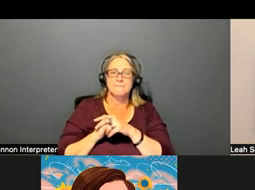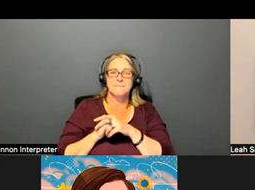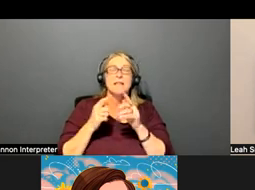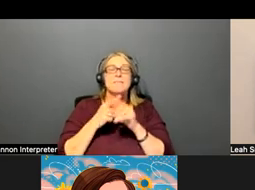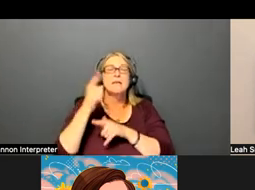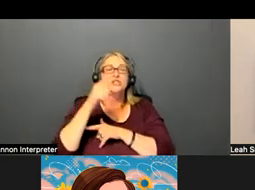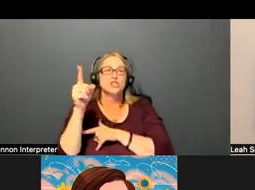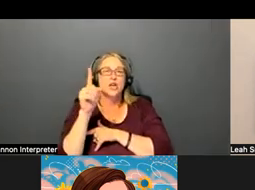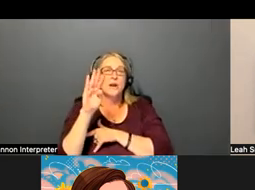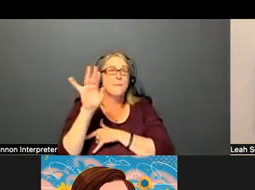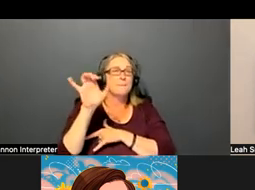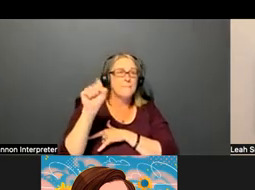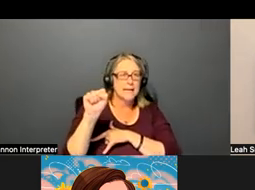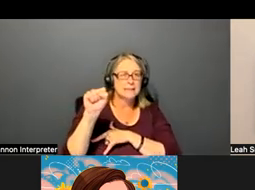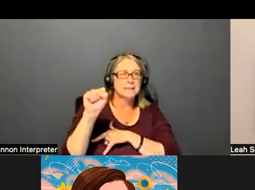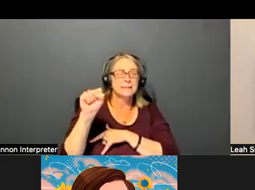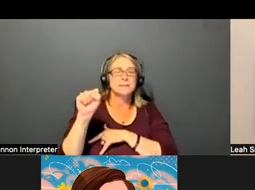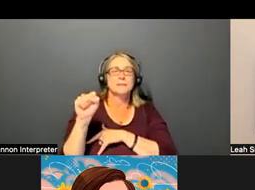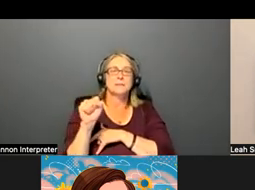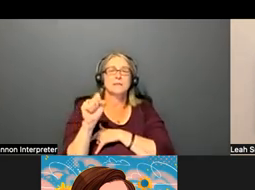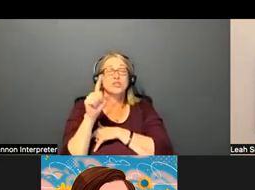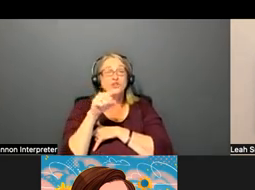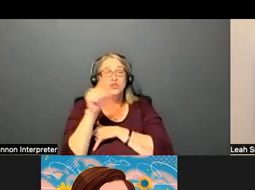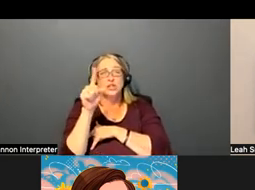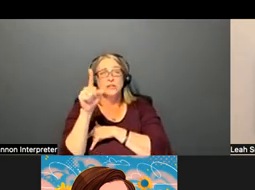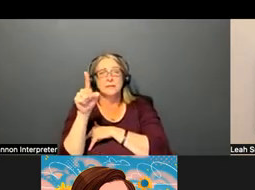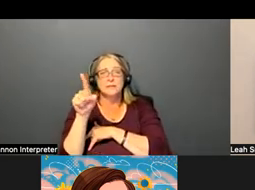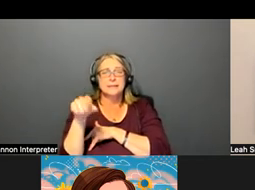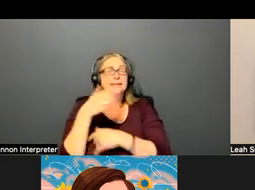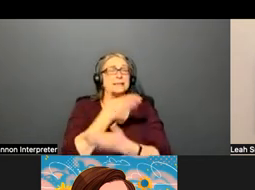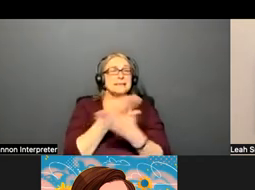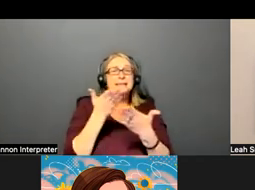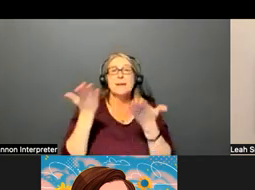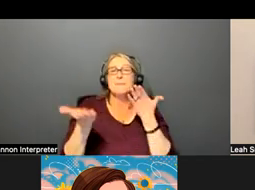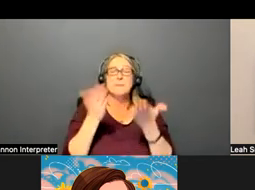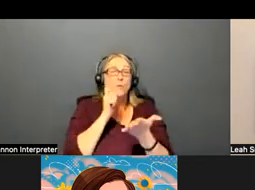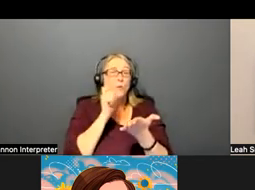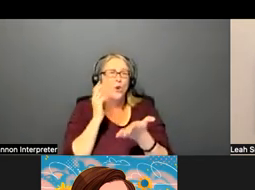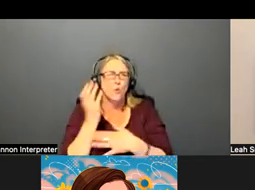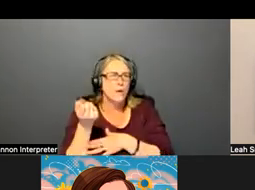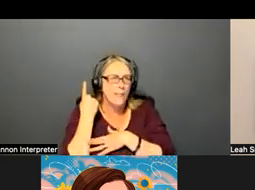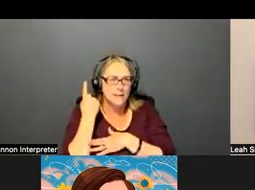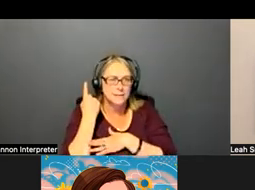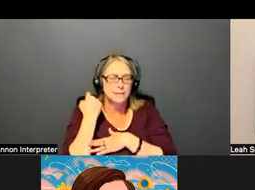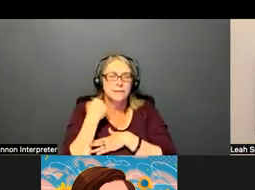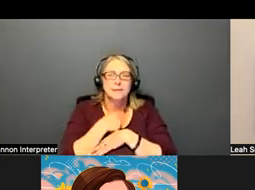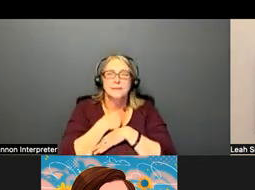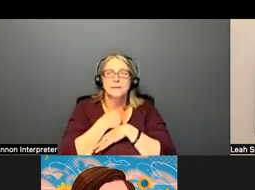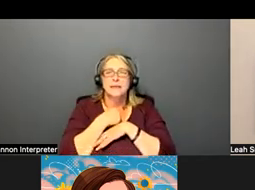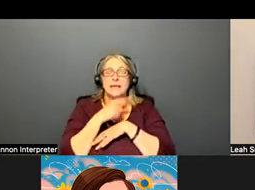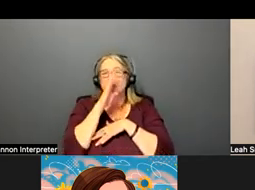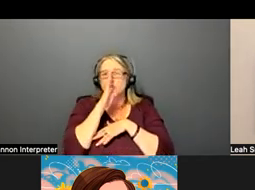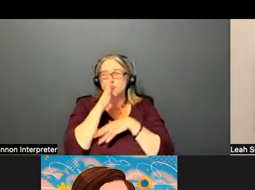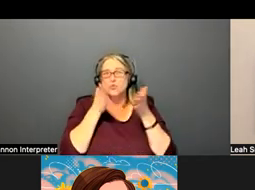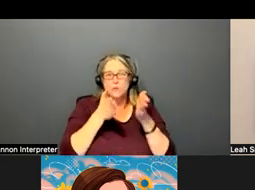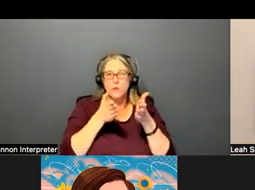our bias, let's check our privilege, let's check these things that maybe we don't think about in a direct way,